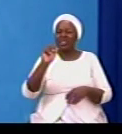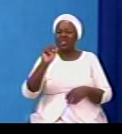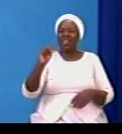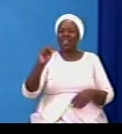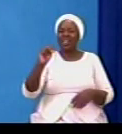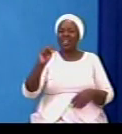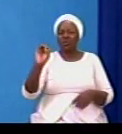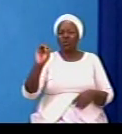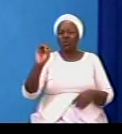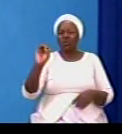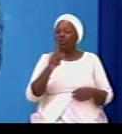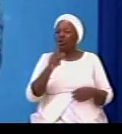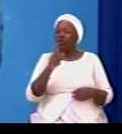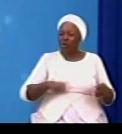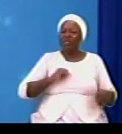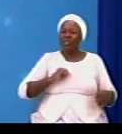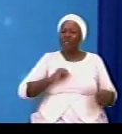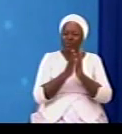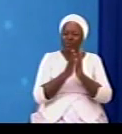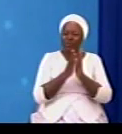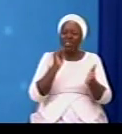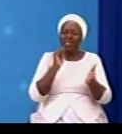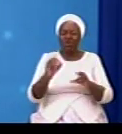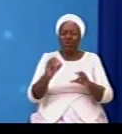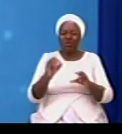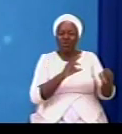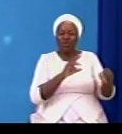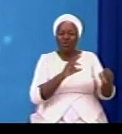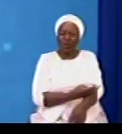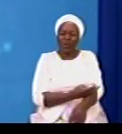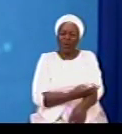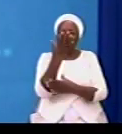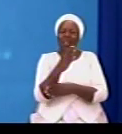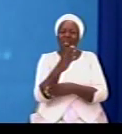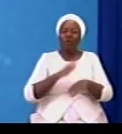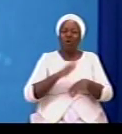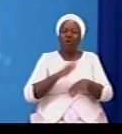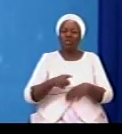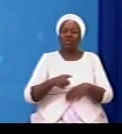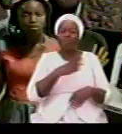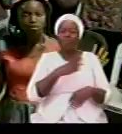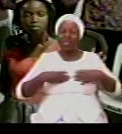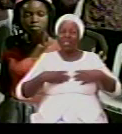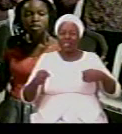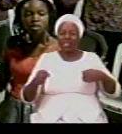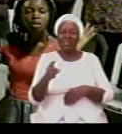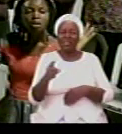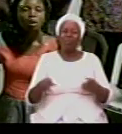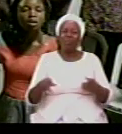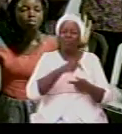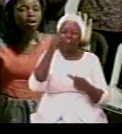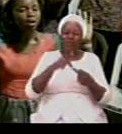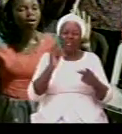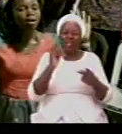mighty hand on them and heal them perfectly. Make them whole in Jesus'